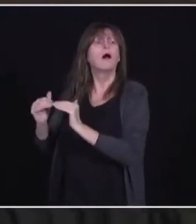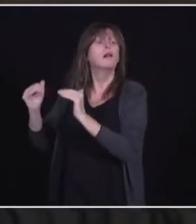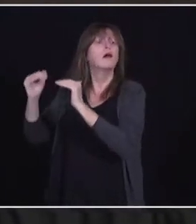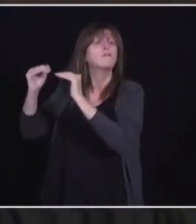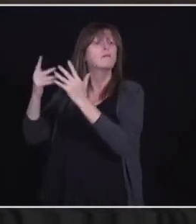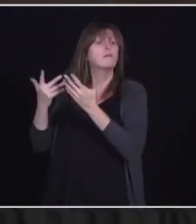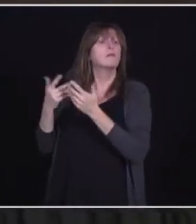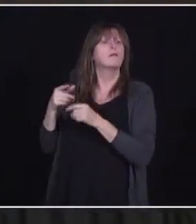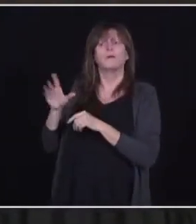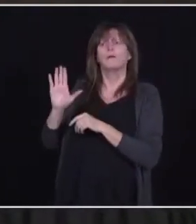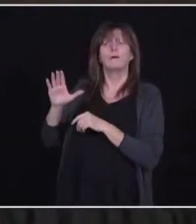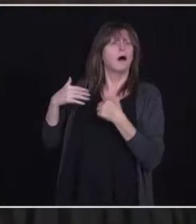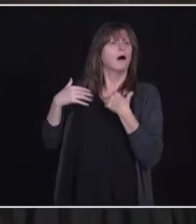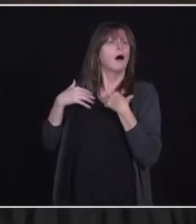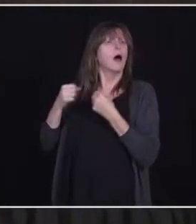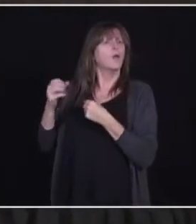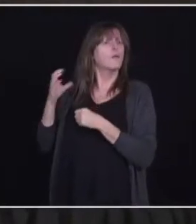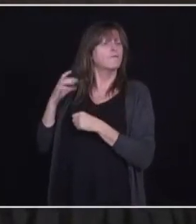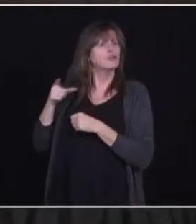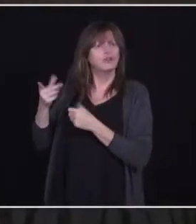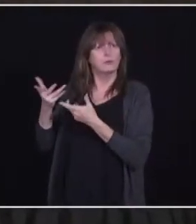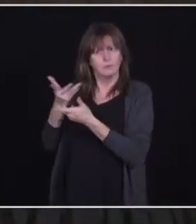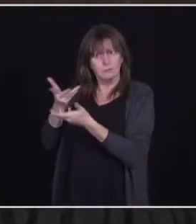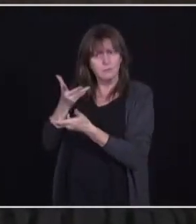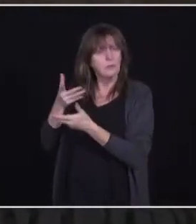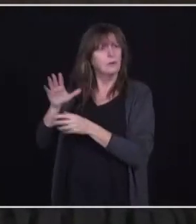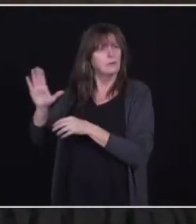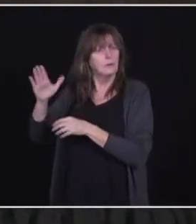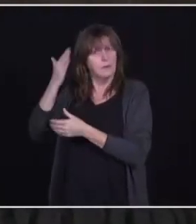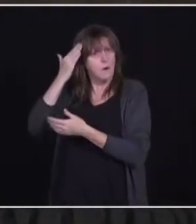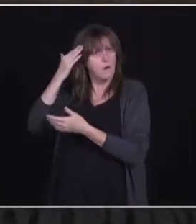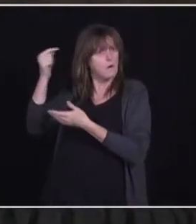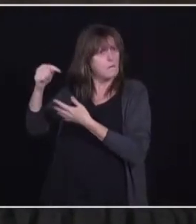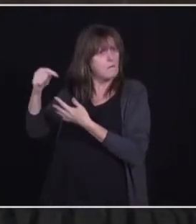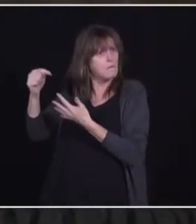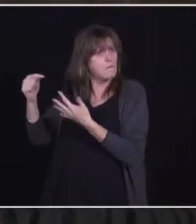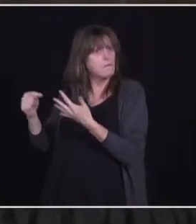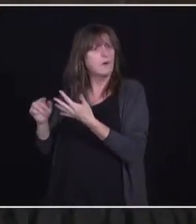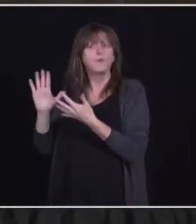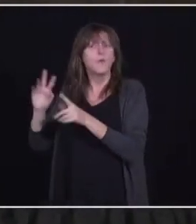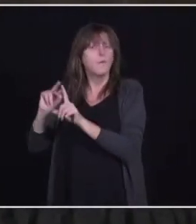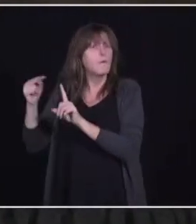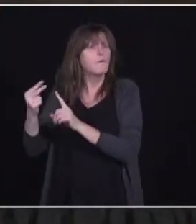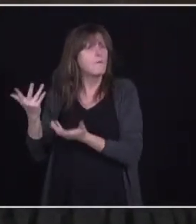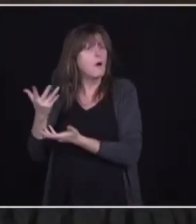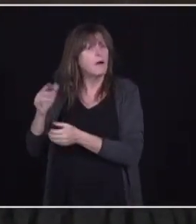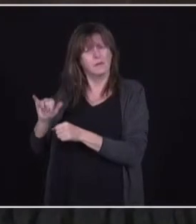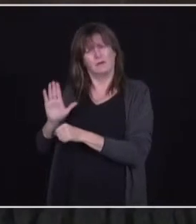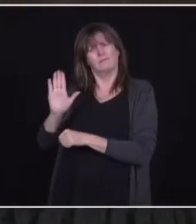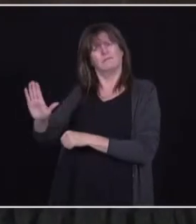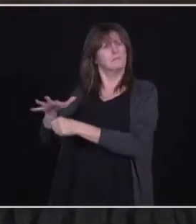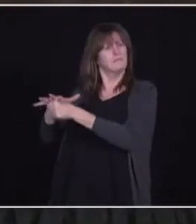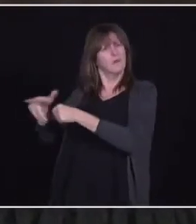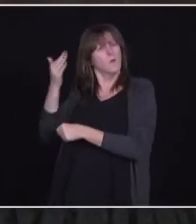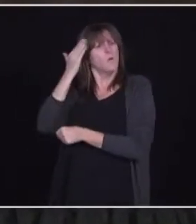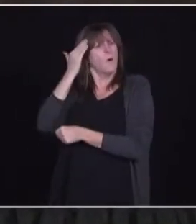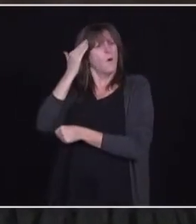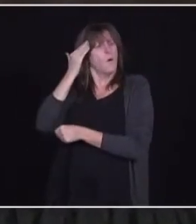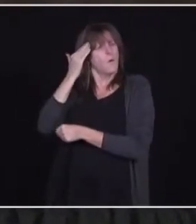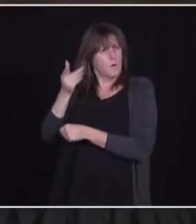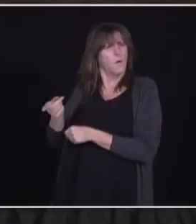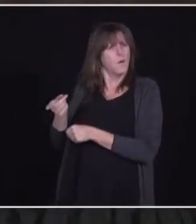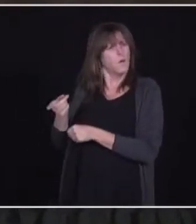health about any specific knowledge that he or she has about their local area, where the transmission